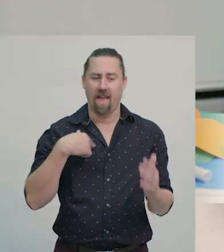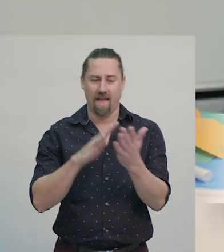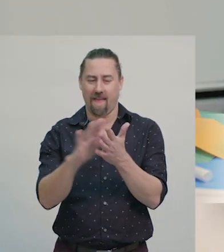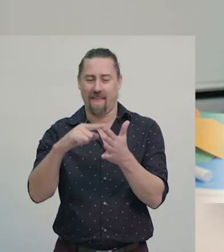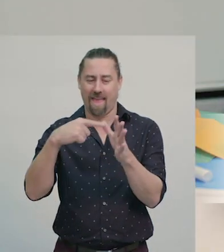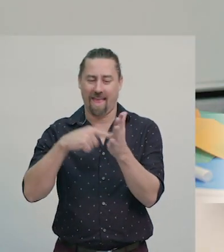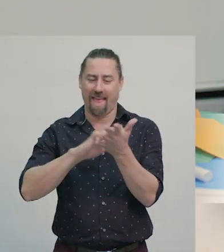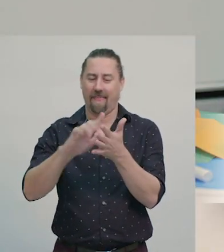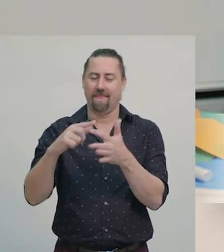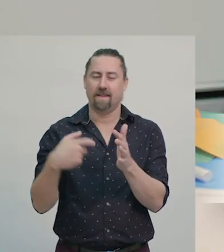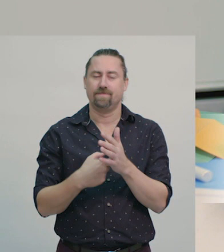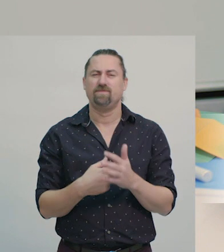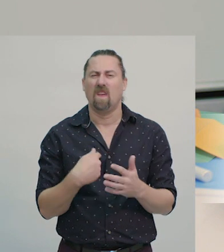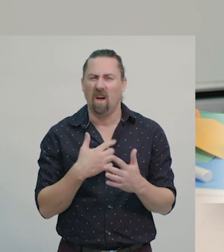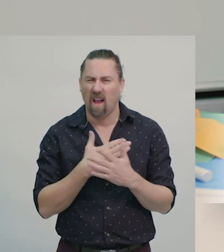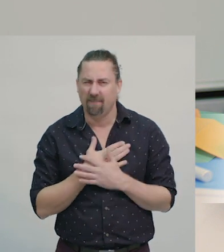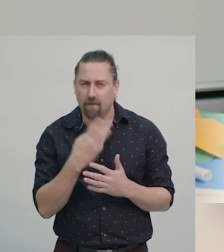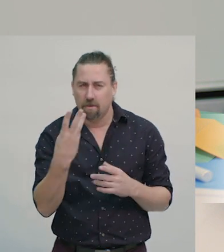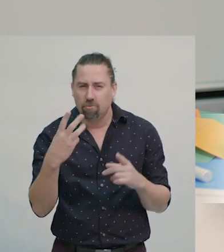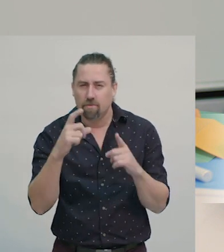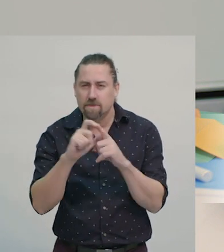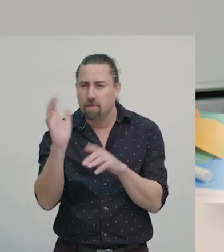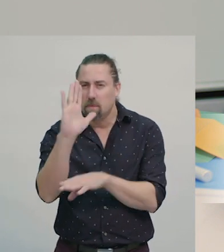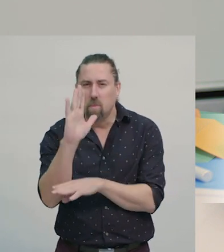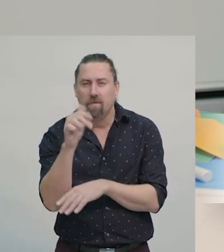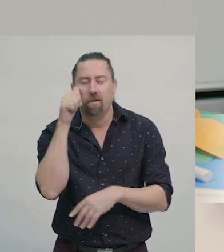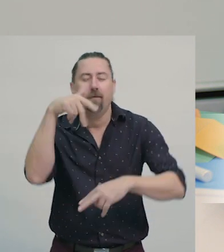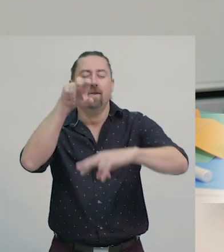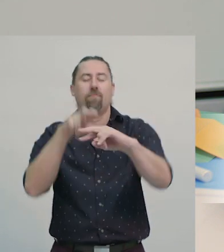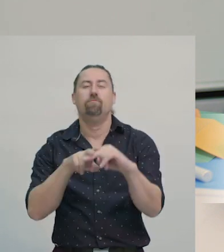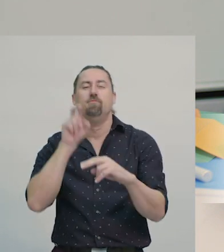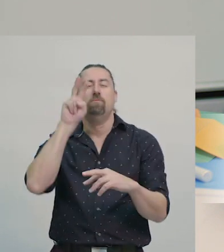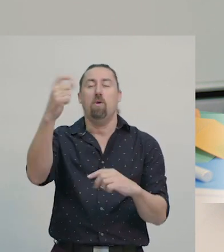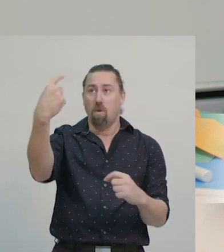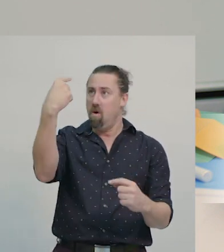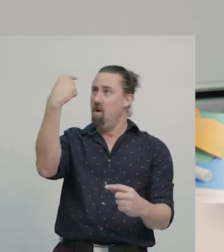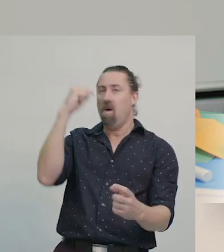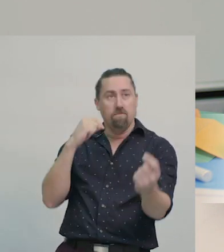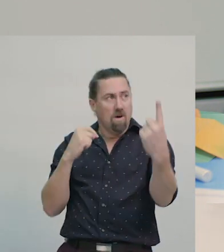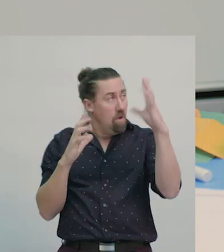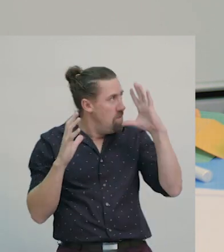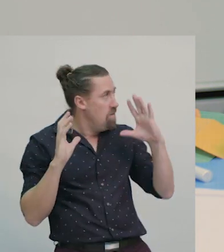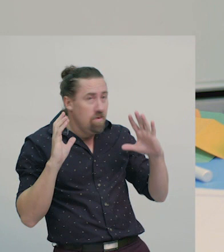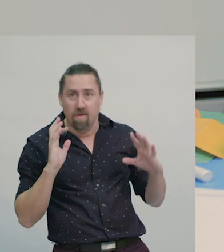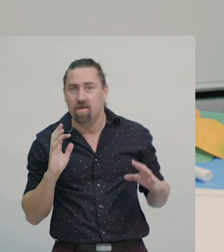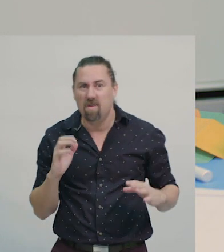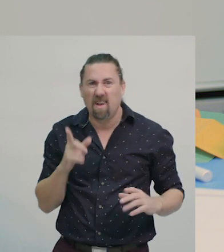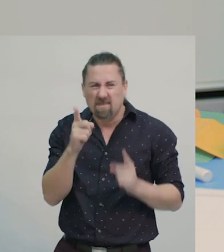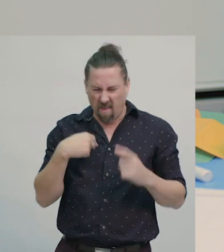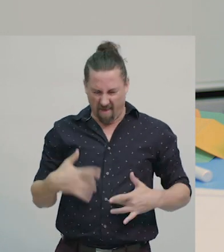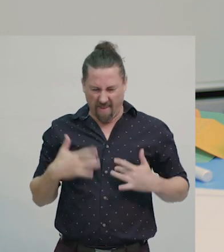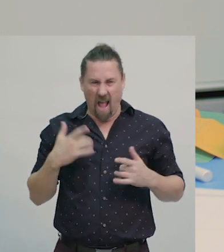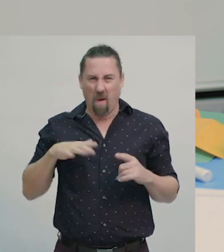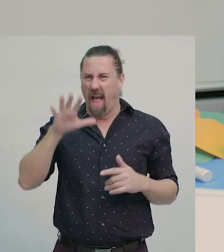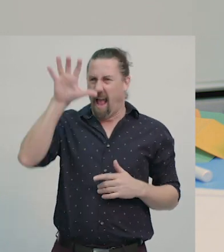Heather. I love 3D movies, especially when the objects come right out at me. Sometimes I even find myself reaching